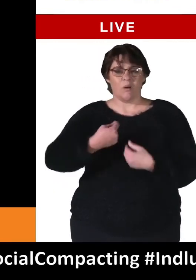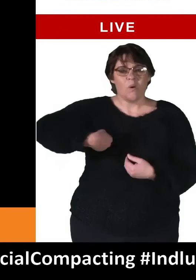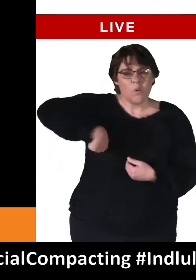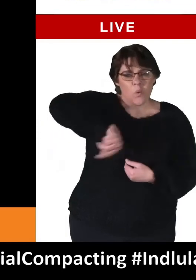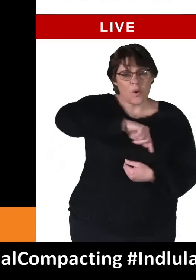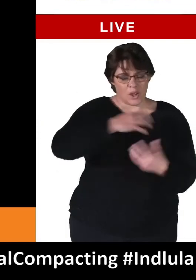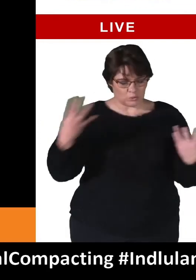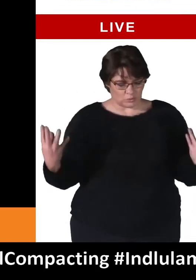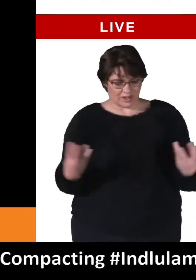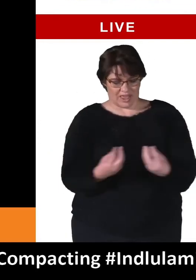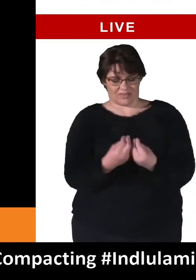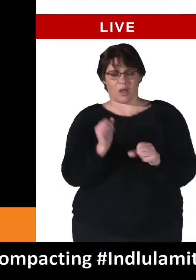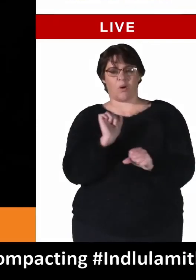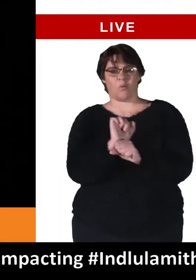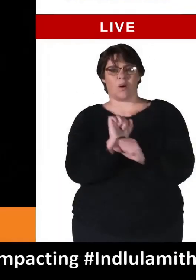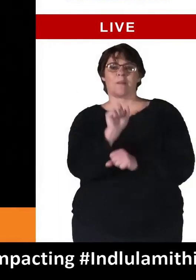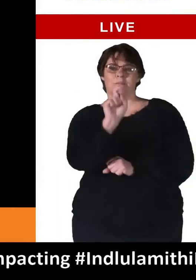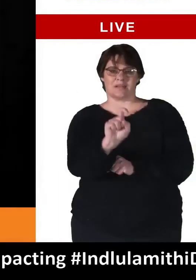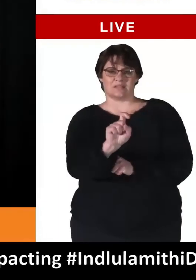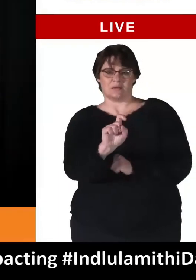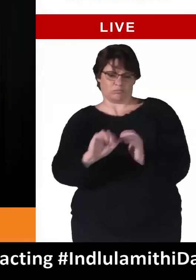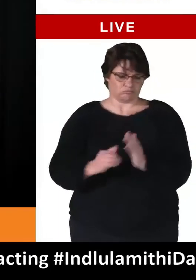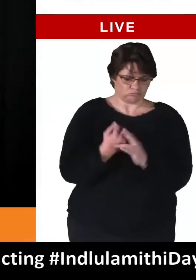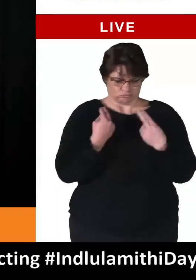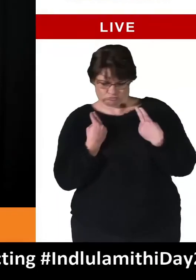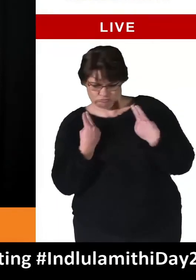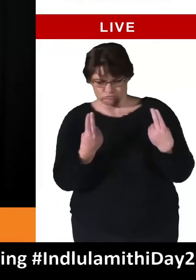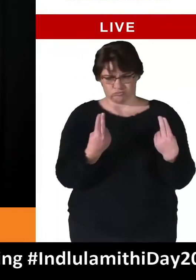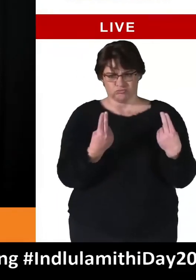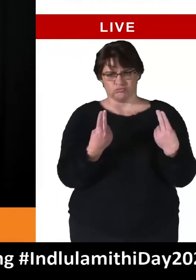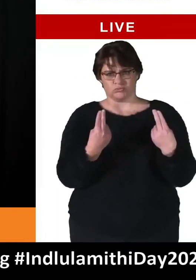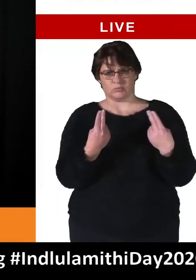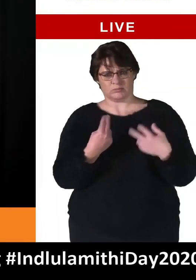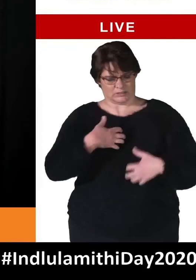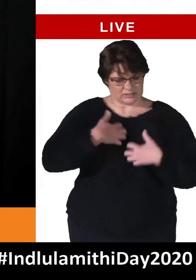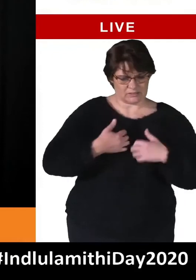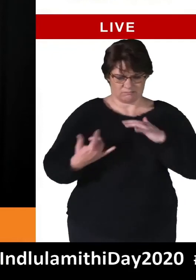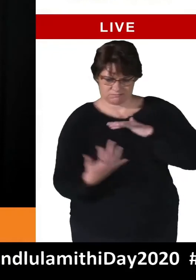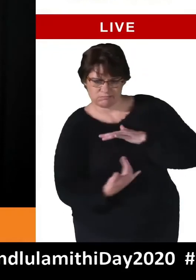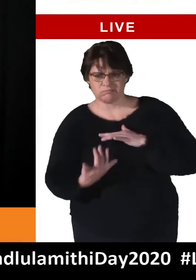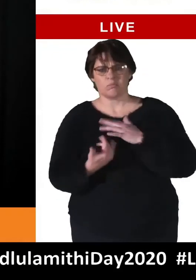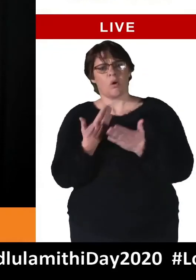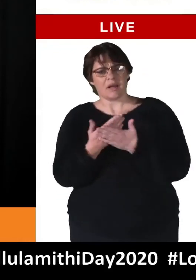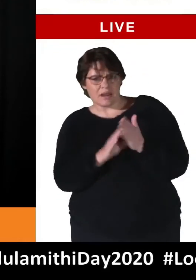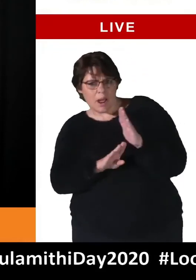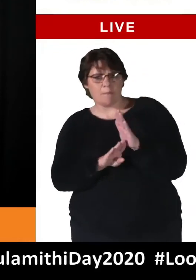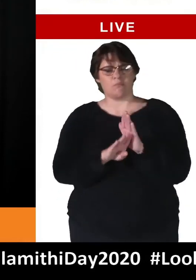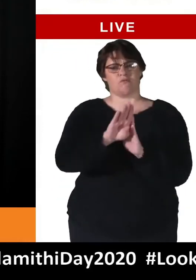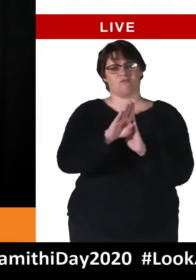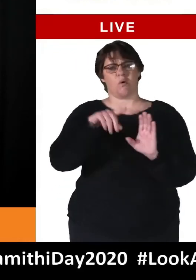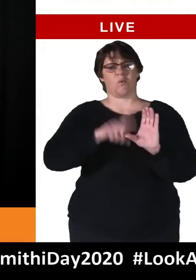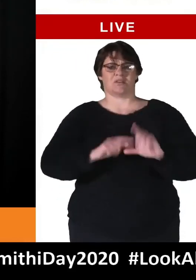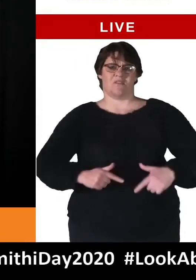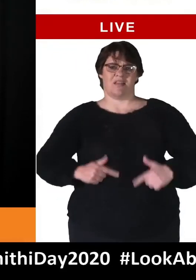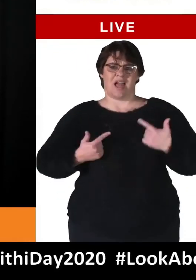as a collective with renewed vigor, resolve, and determination towards improving the quality